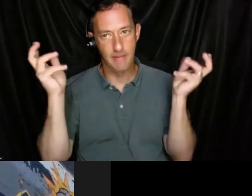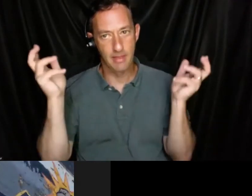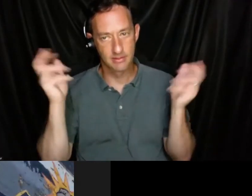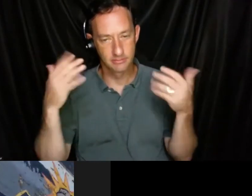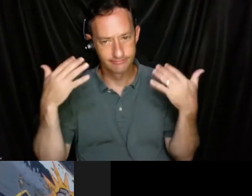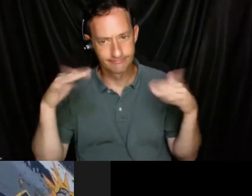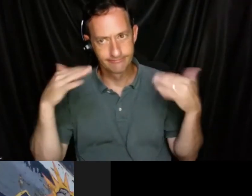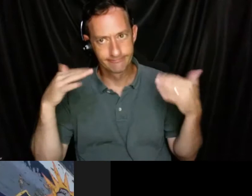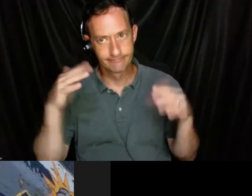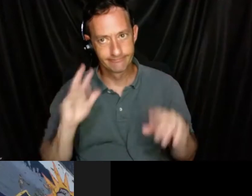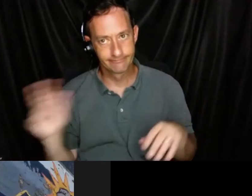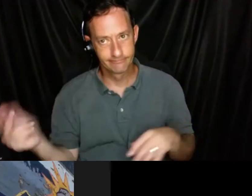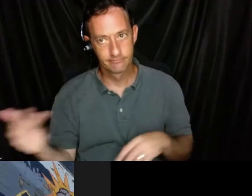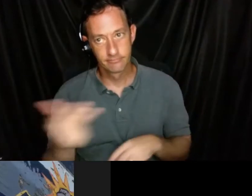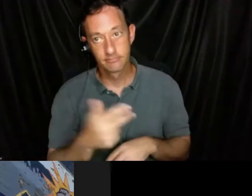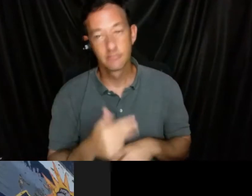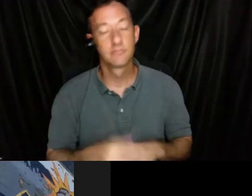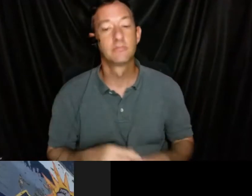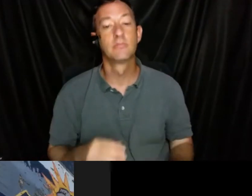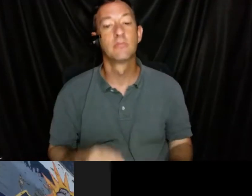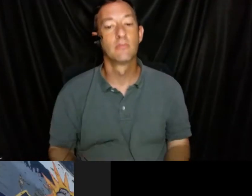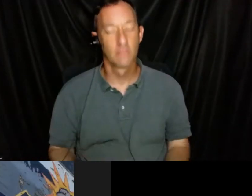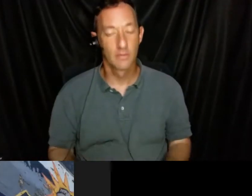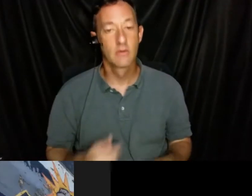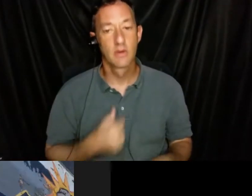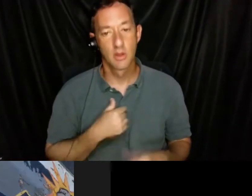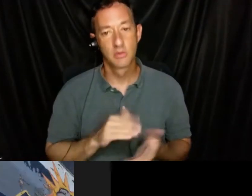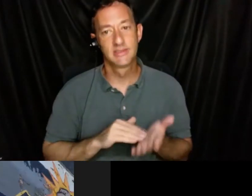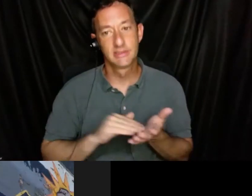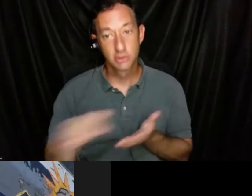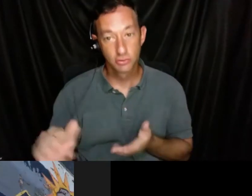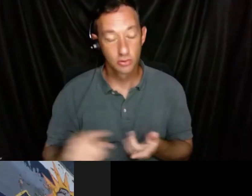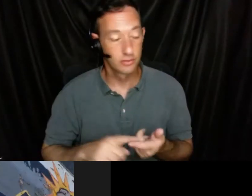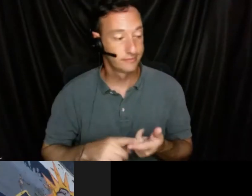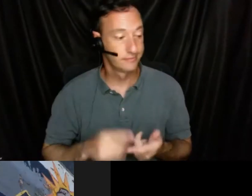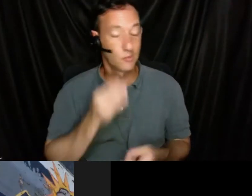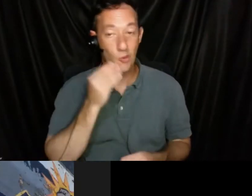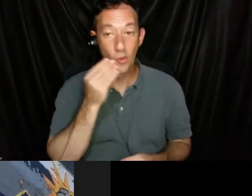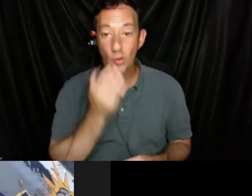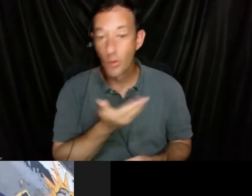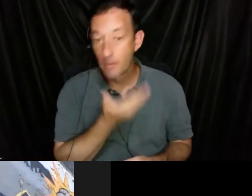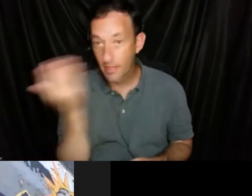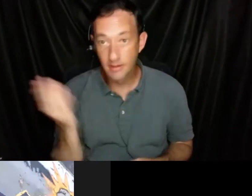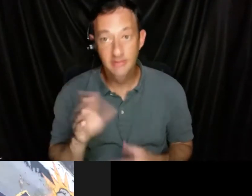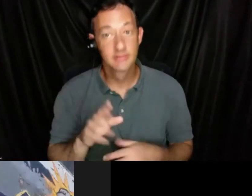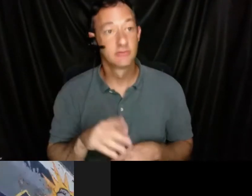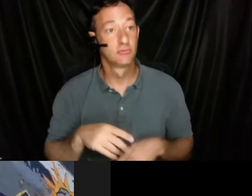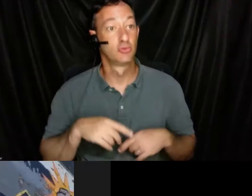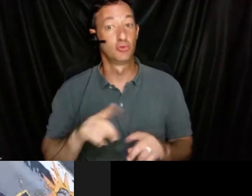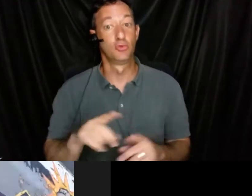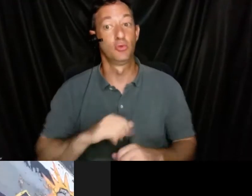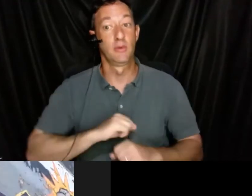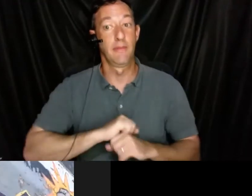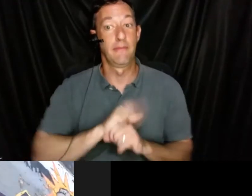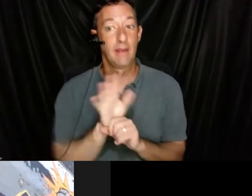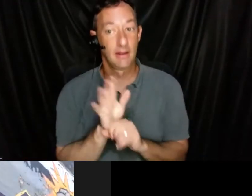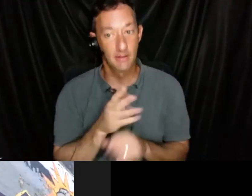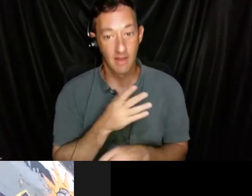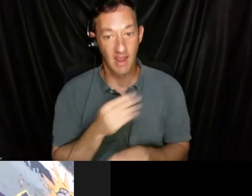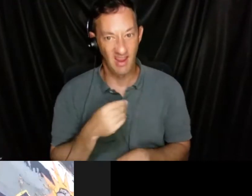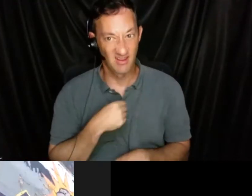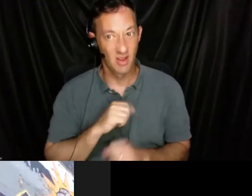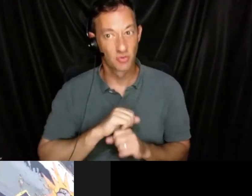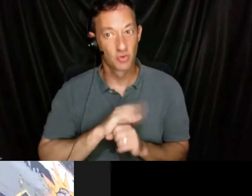was coming around. I was discharged homeless in the middle of a pandemic, and I was COVID